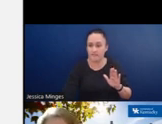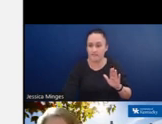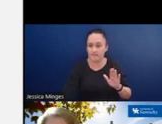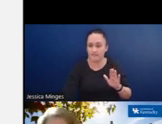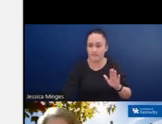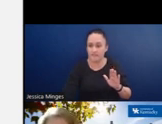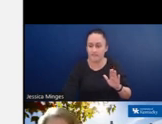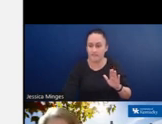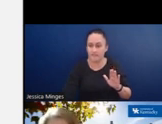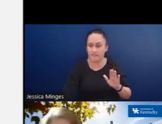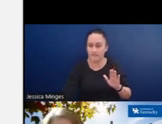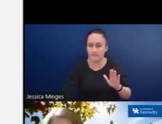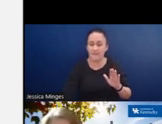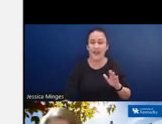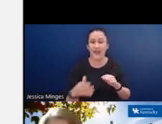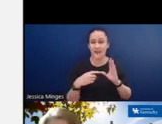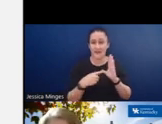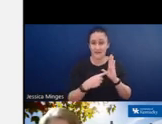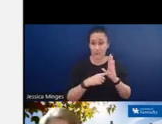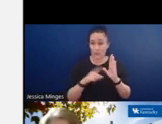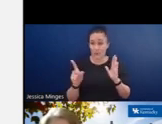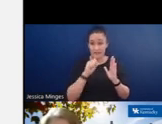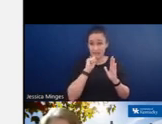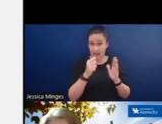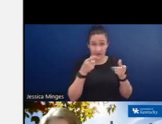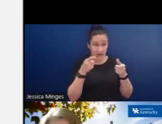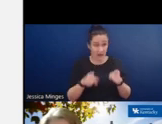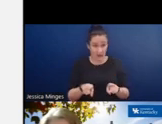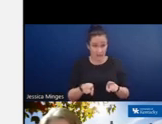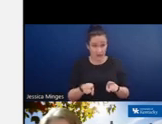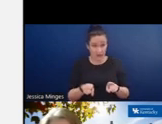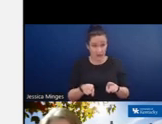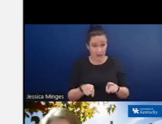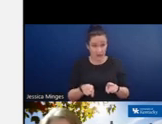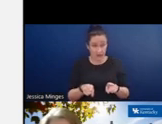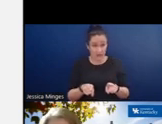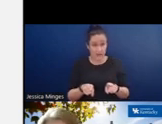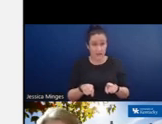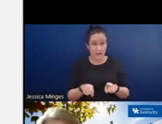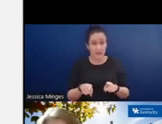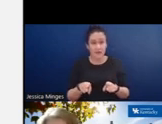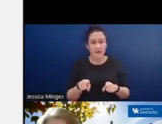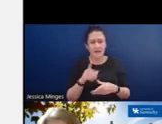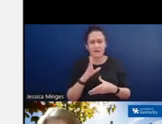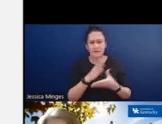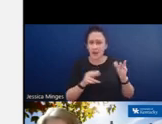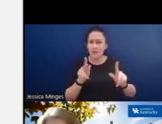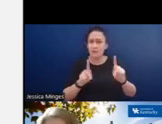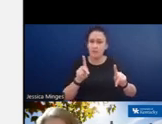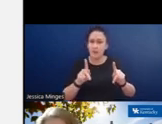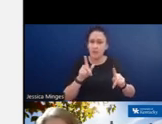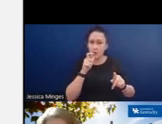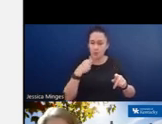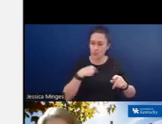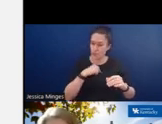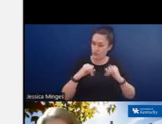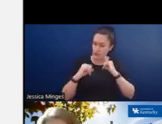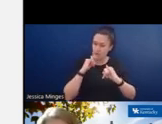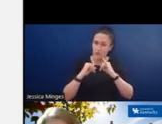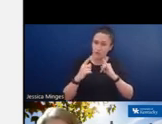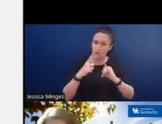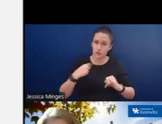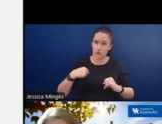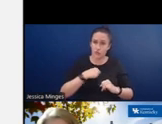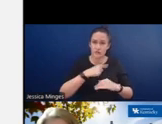an example of where this isn't happening in the community. And some of the people that we interviewed told us about